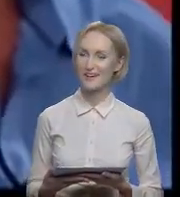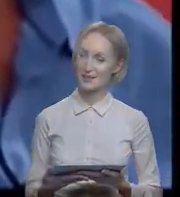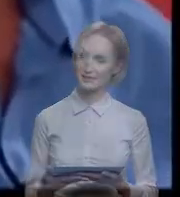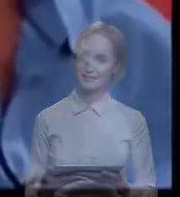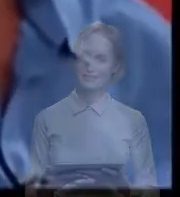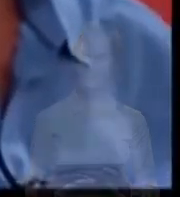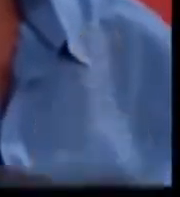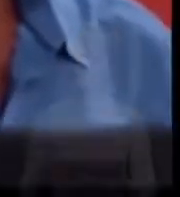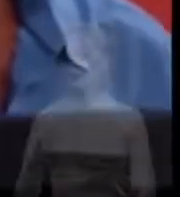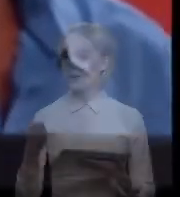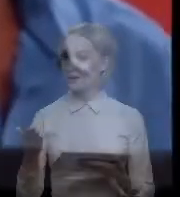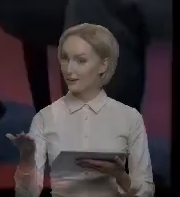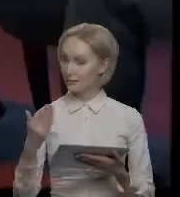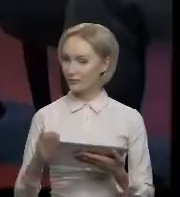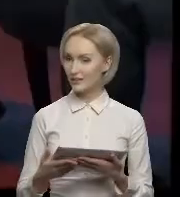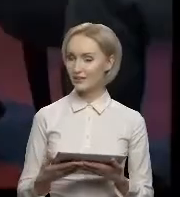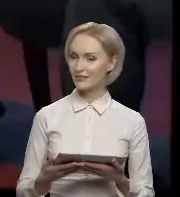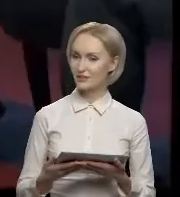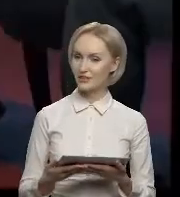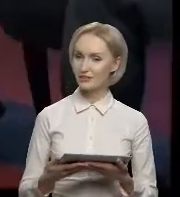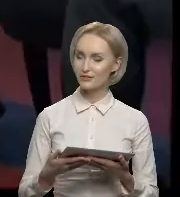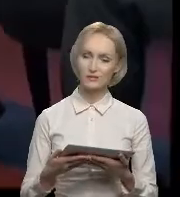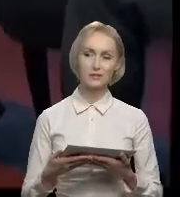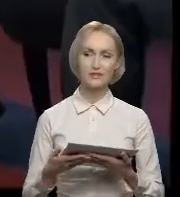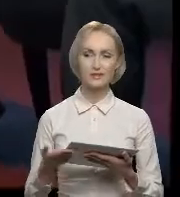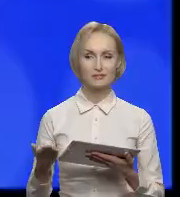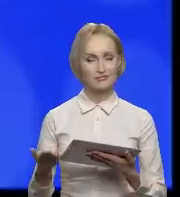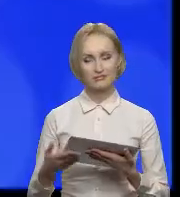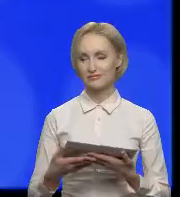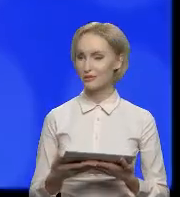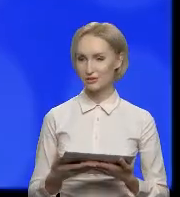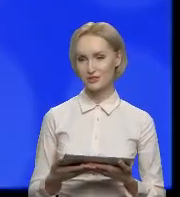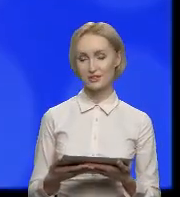the baby daddy. Goodness. Where is the baby daddy?